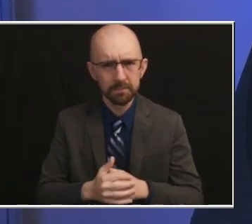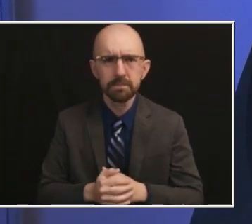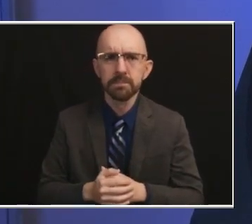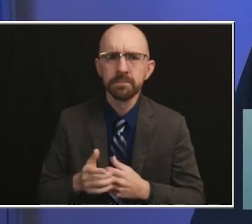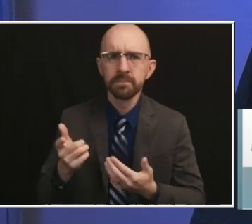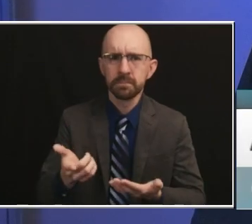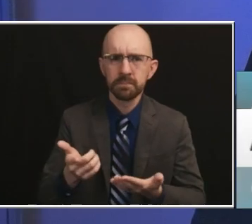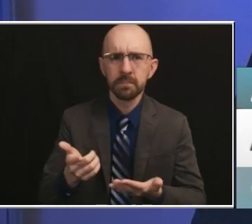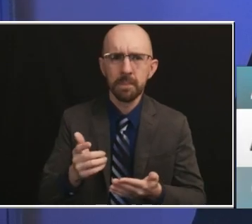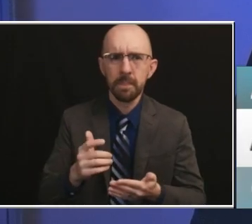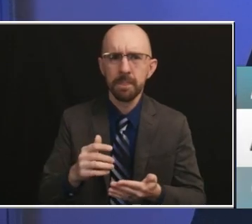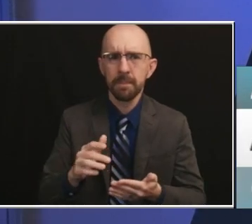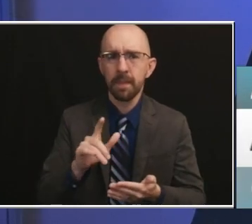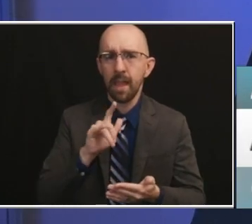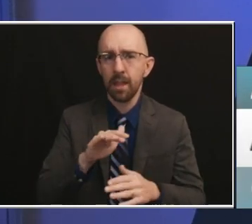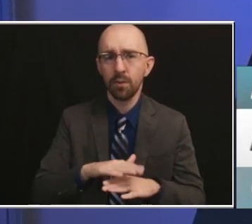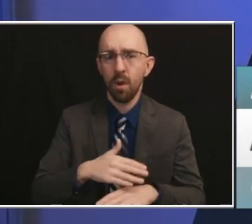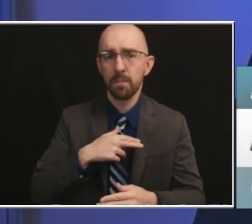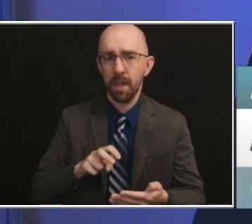my tour of duty.